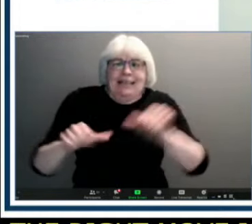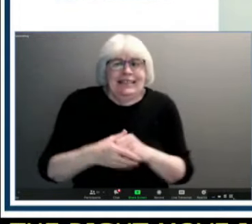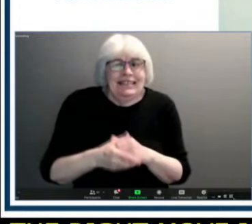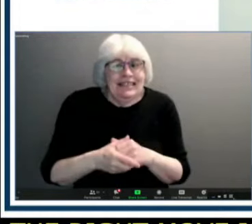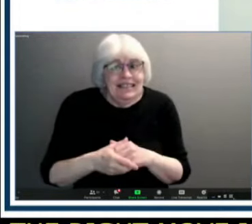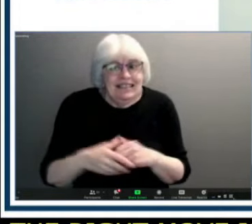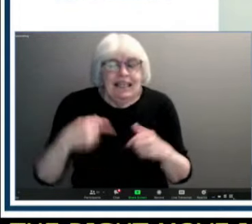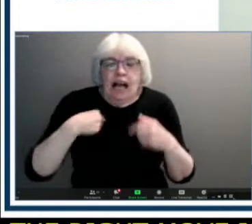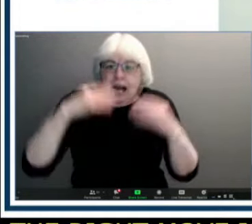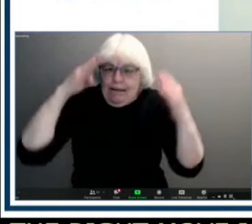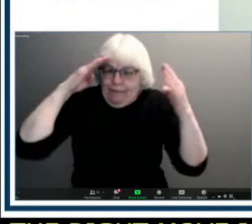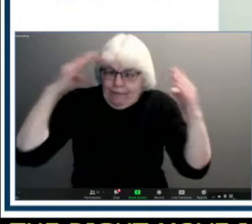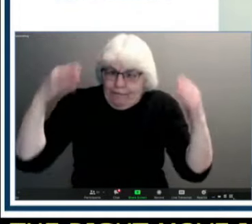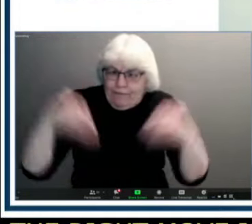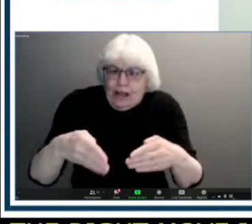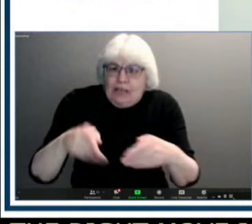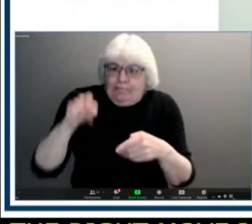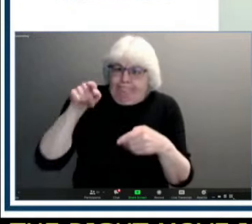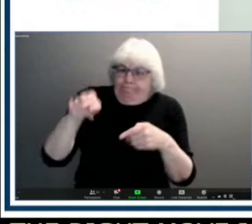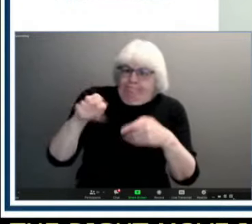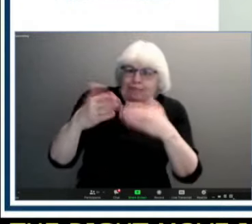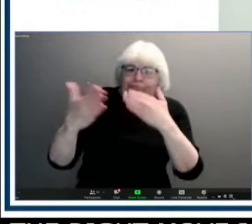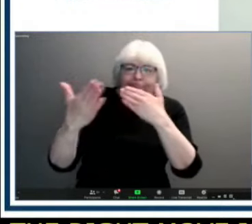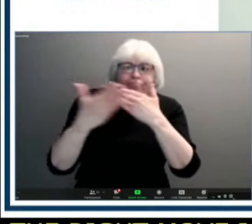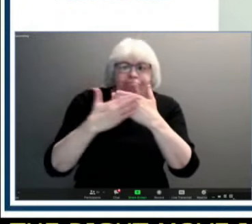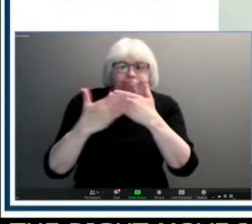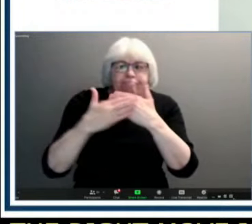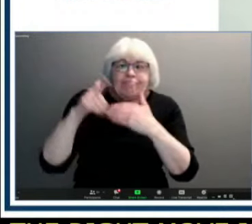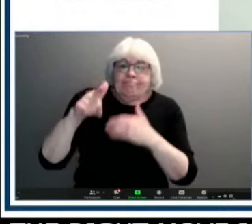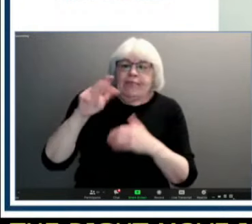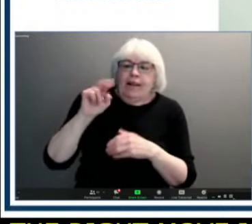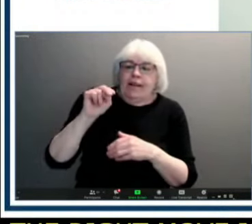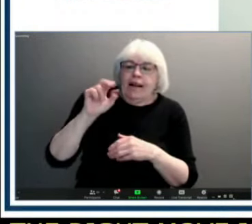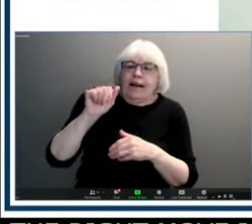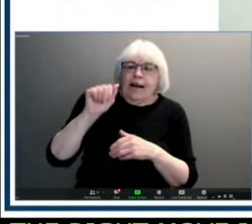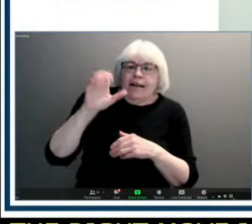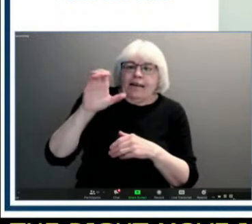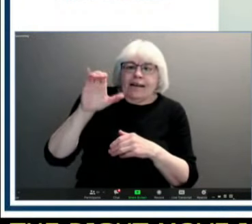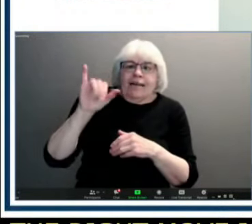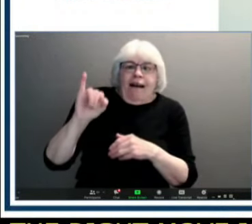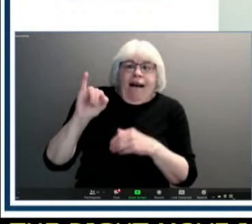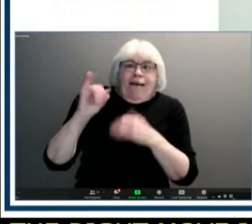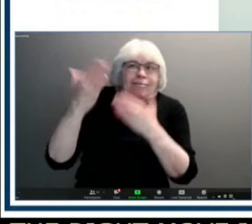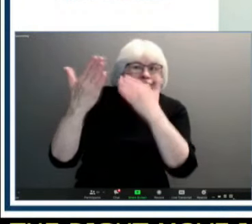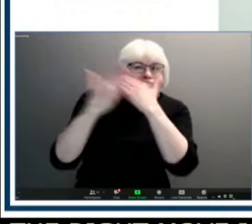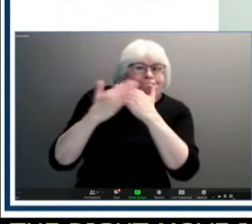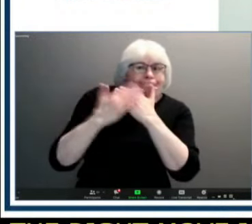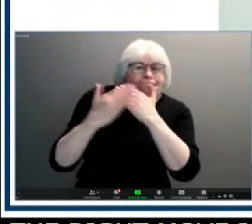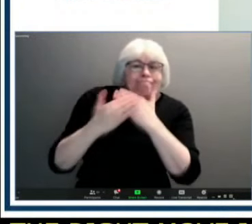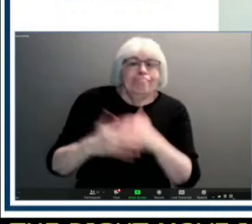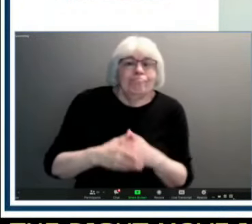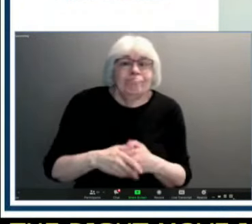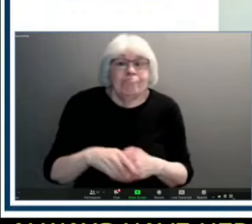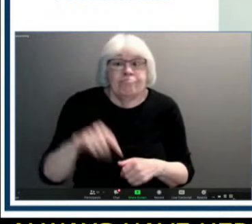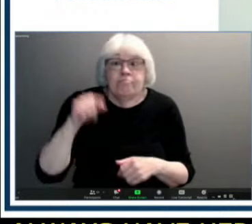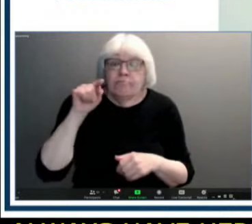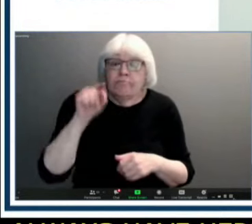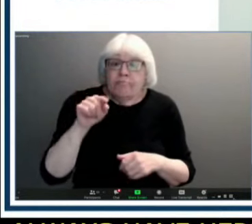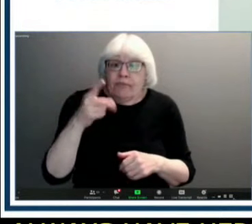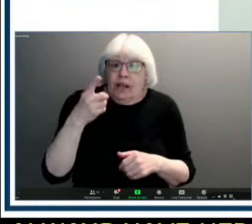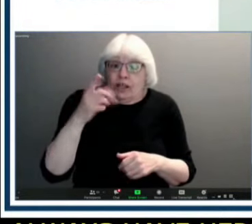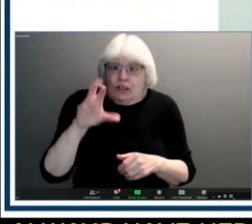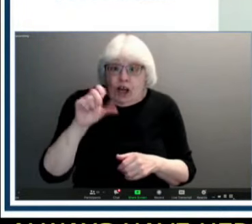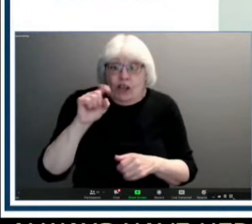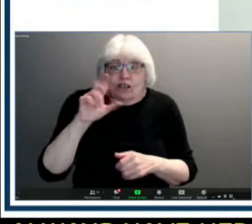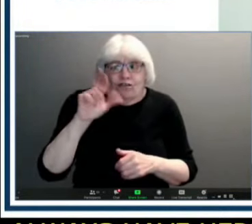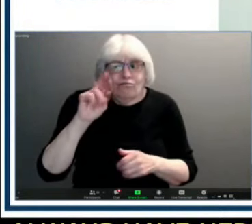from NACI. And we have in Dr. Strang, we have the best in the country. So we'll